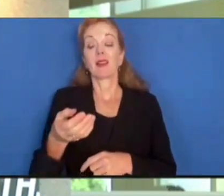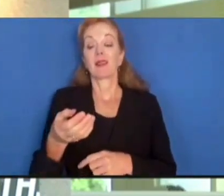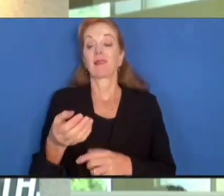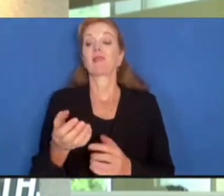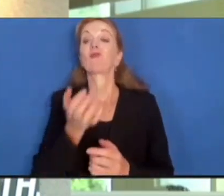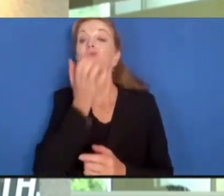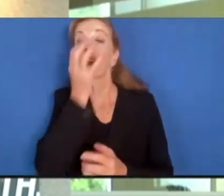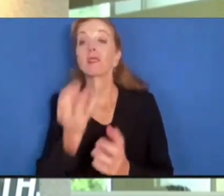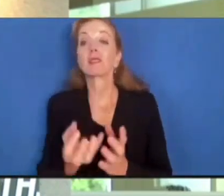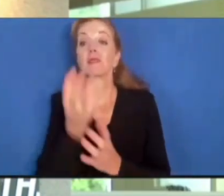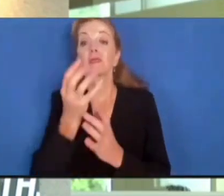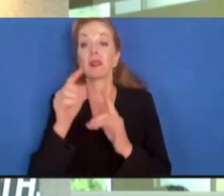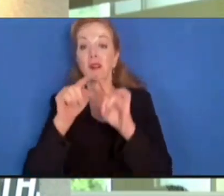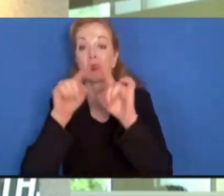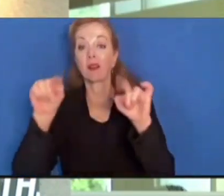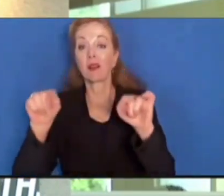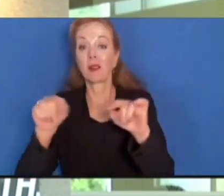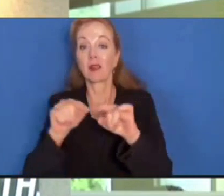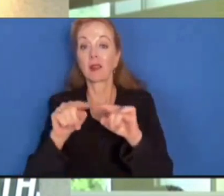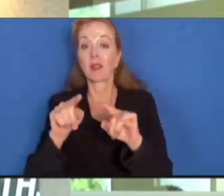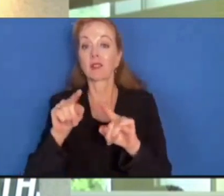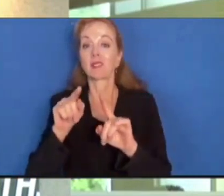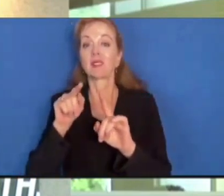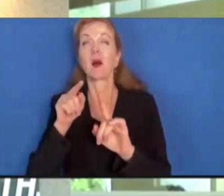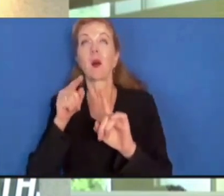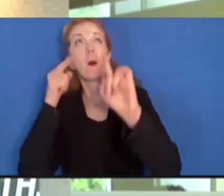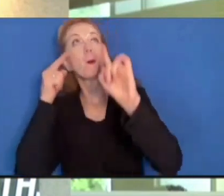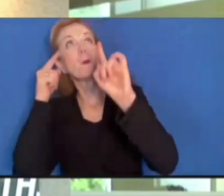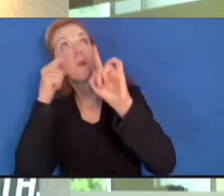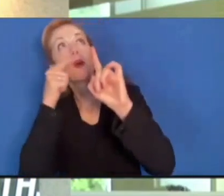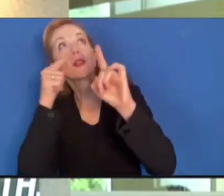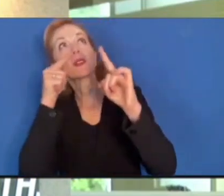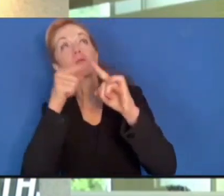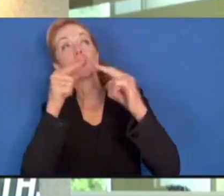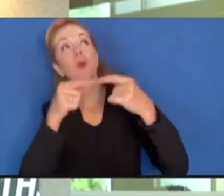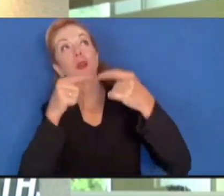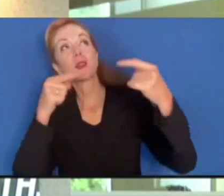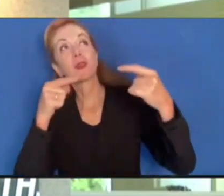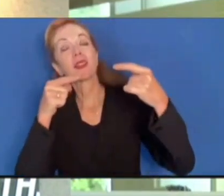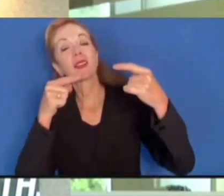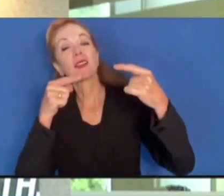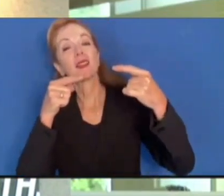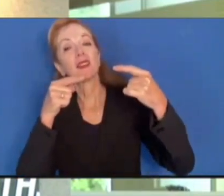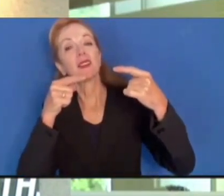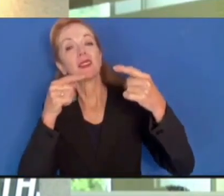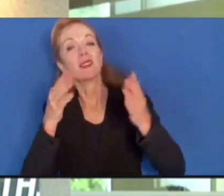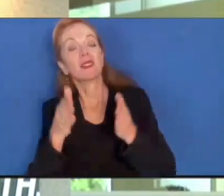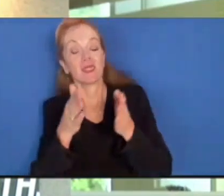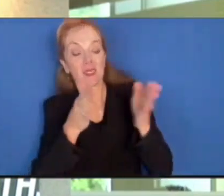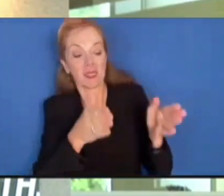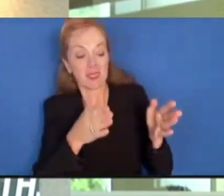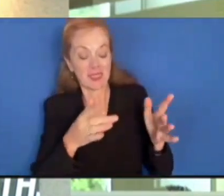sign that says, "Point towards enemy," facing towards the sidewalk, which obviously causes citizen